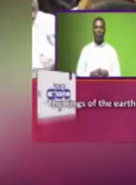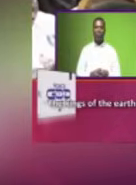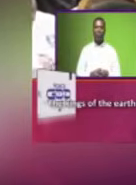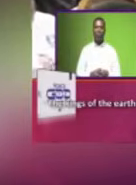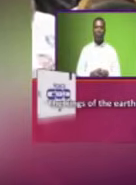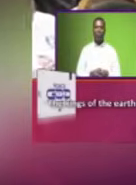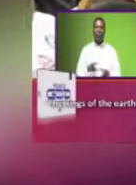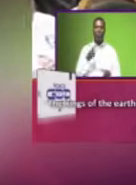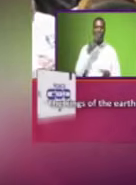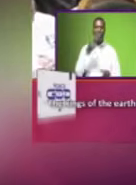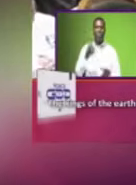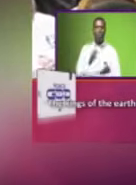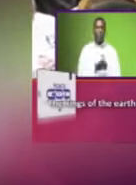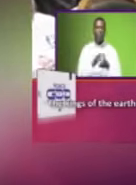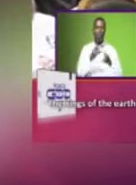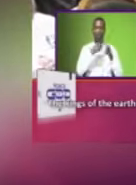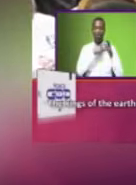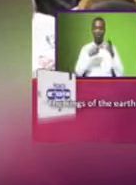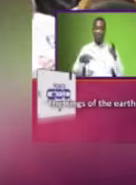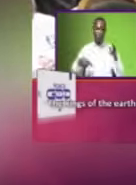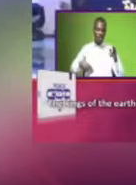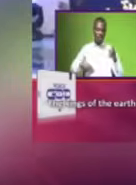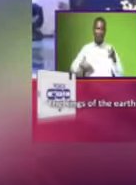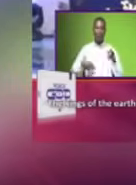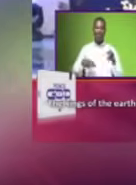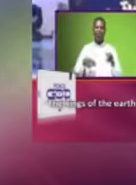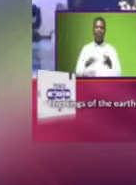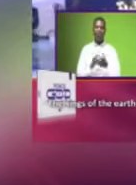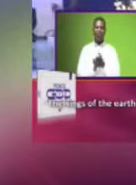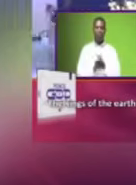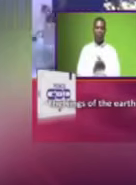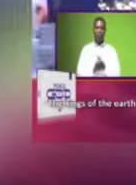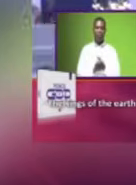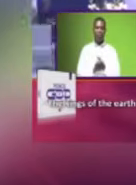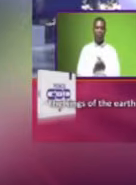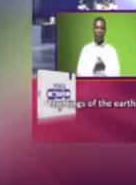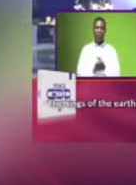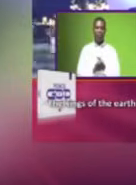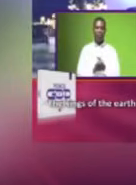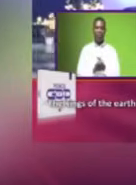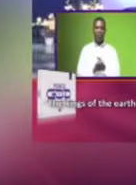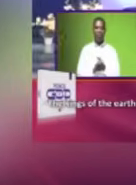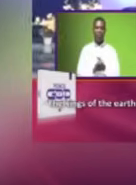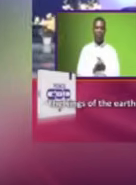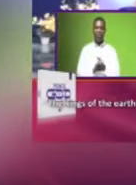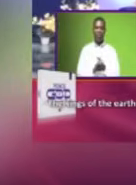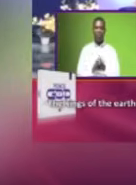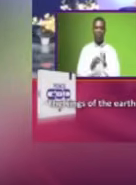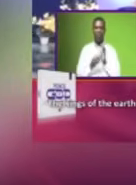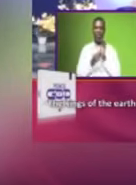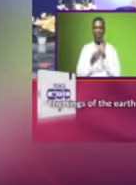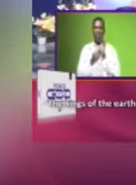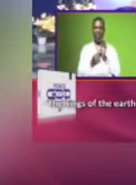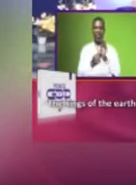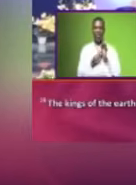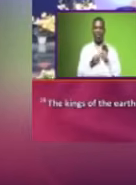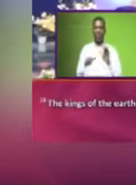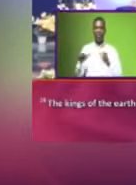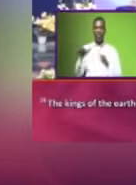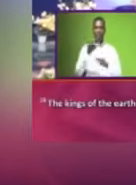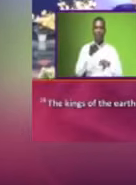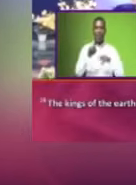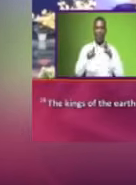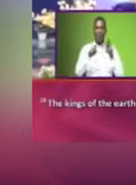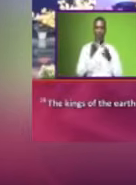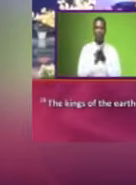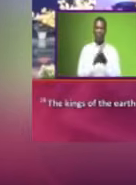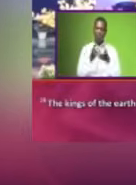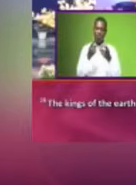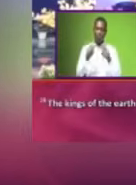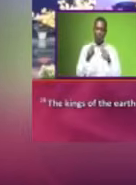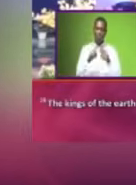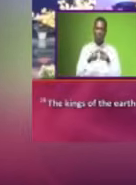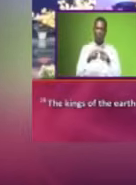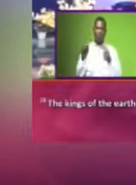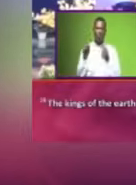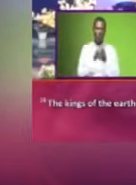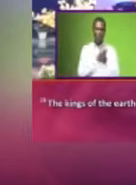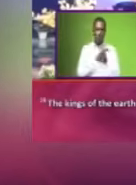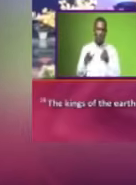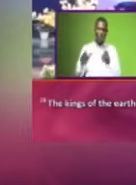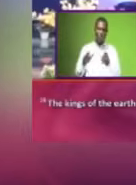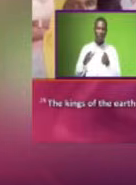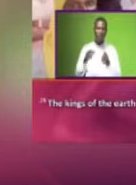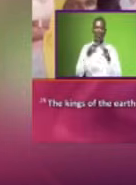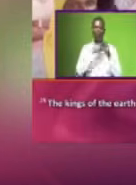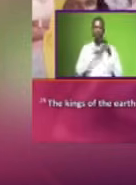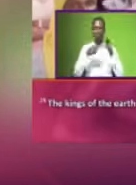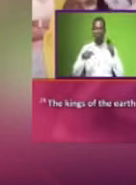Philadelphia movement. And take a look at the Philadelphia movement. Not someone who had hijacked attacking Philadelphia movement. And